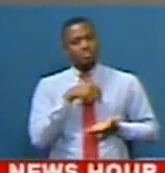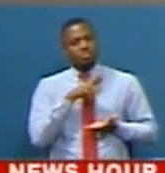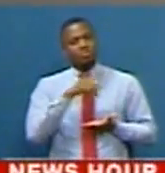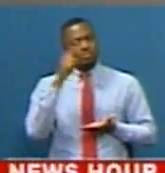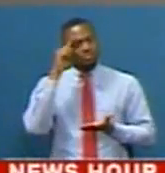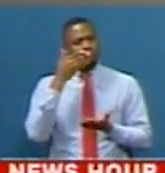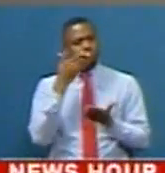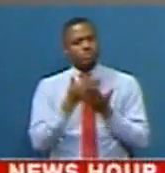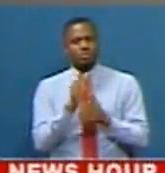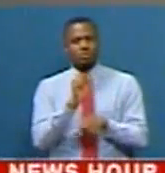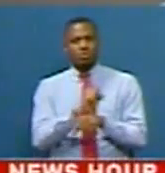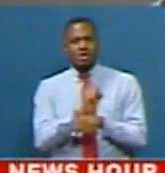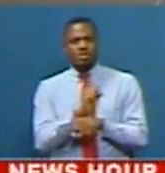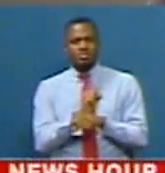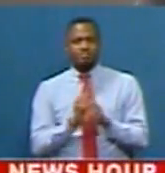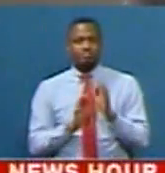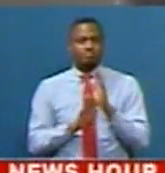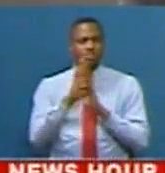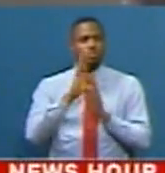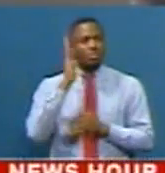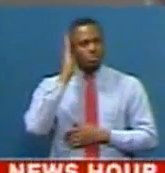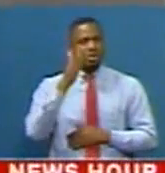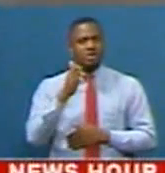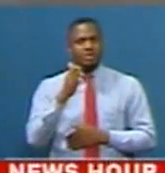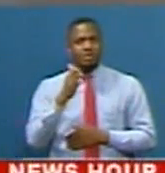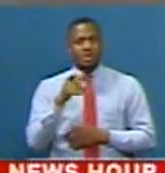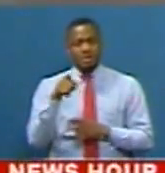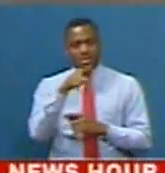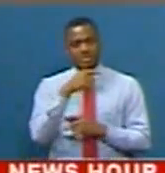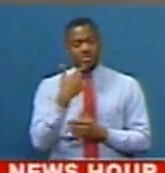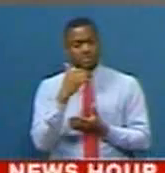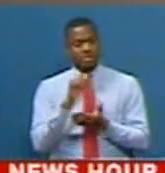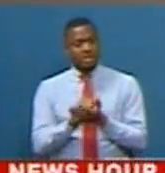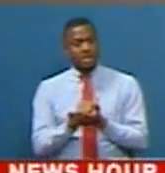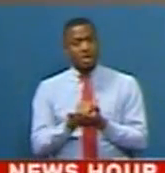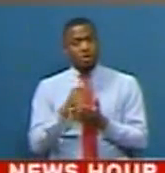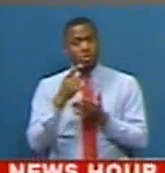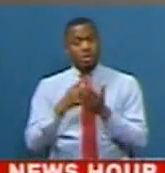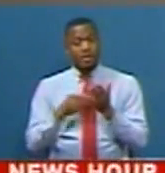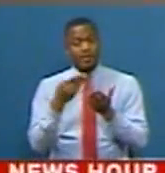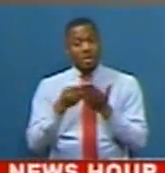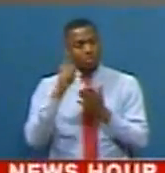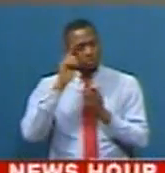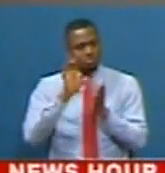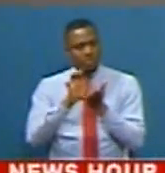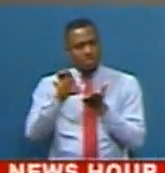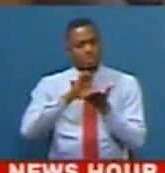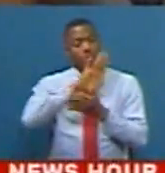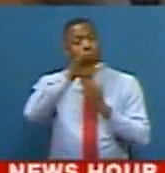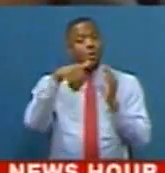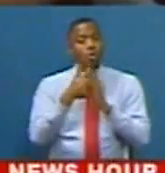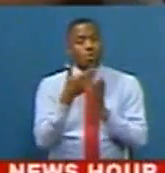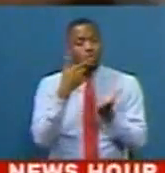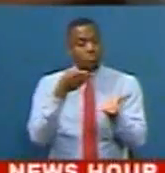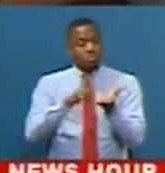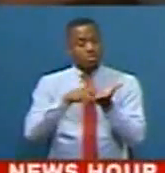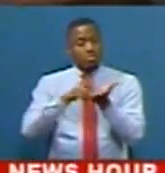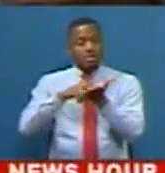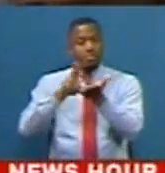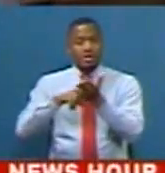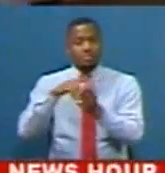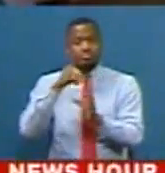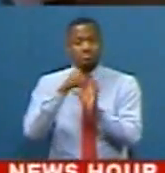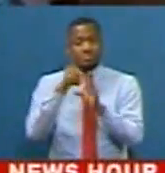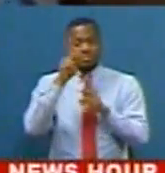Abu Bakari indicated that the support package would be extended to all registered PWDs in the